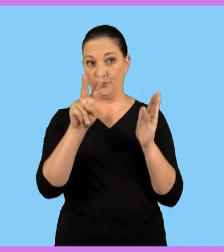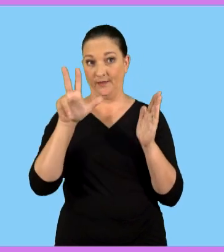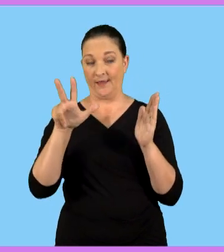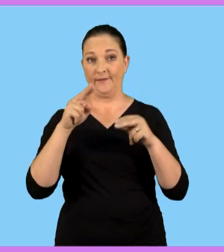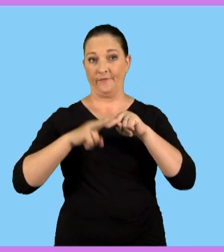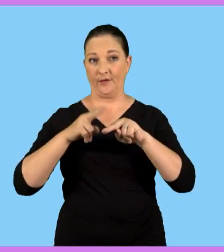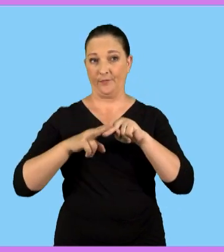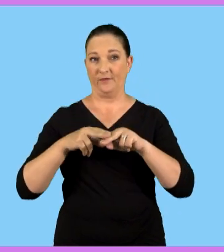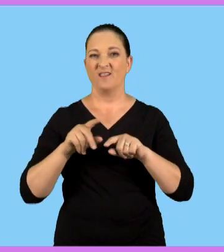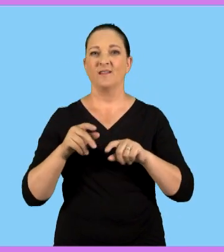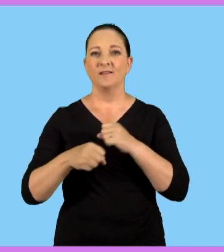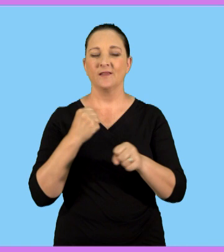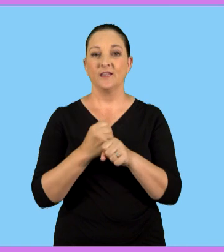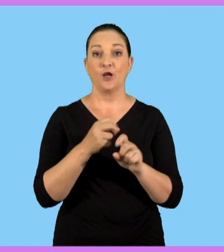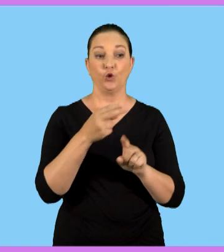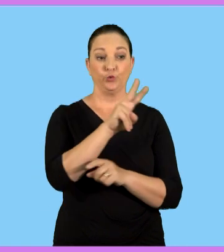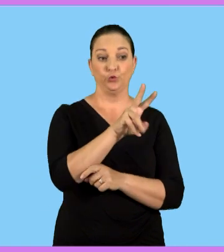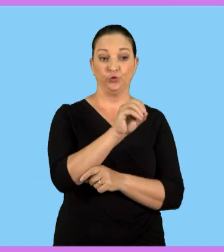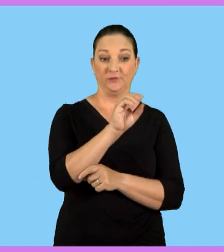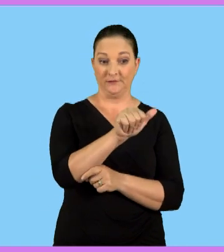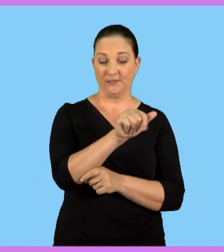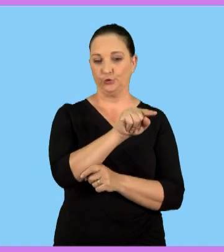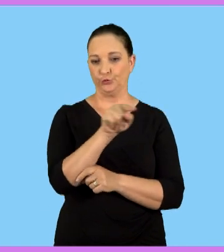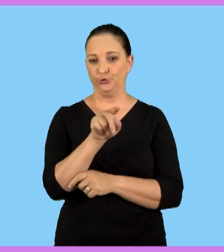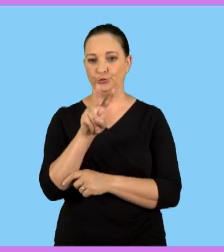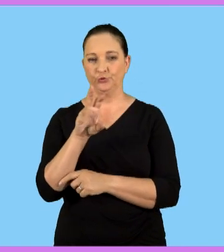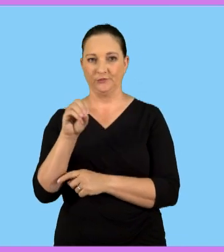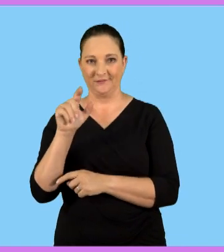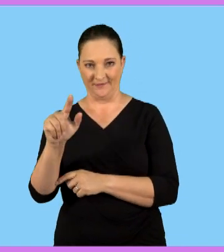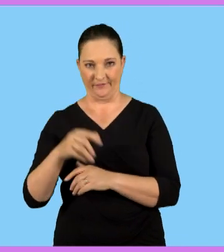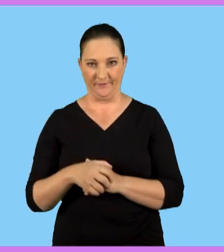2007. 1st March